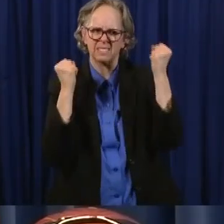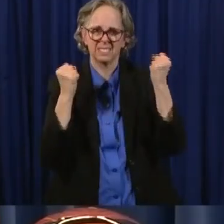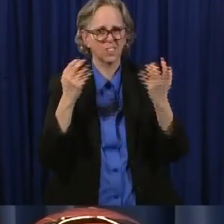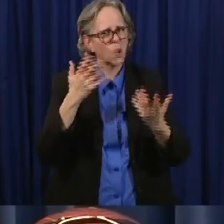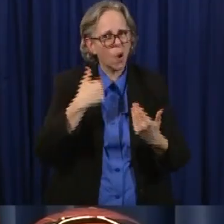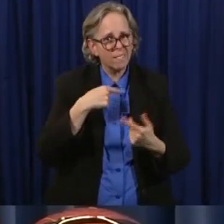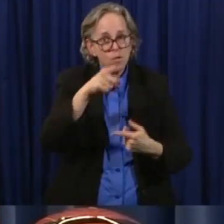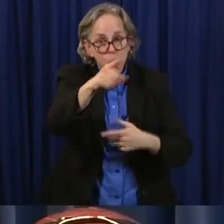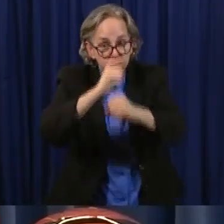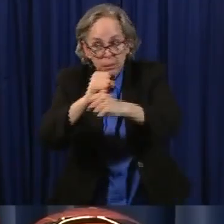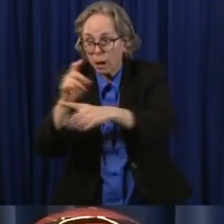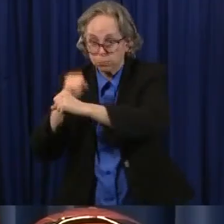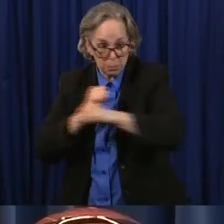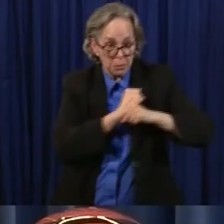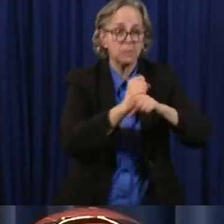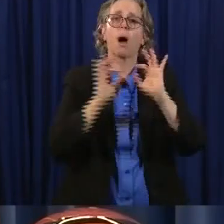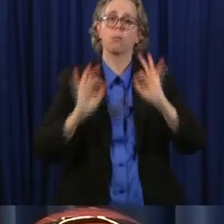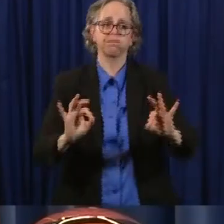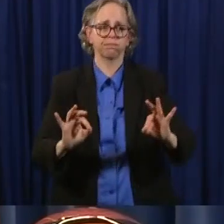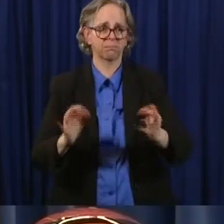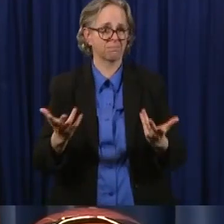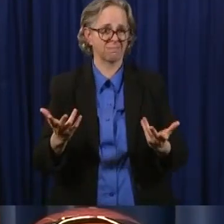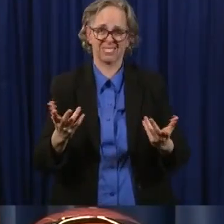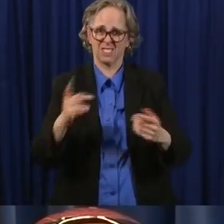a direct relationship there